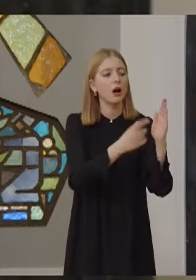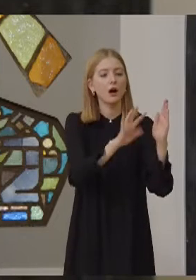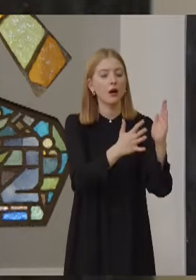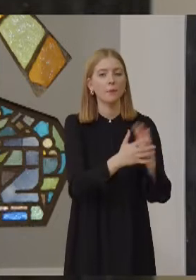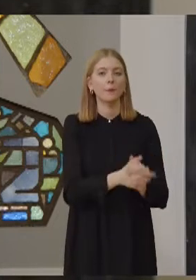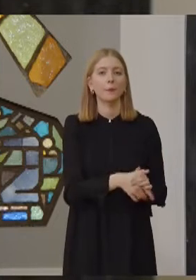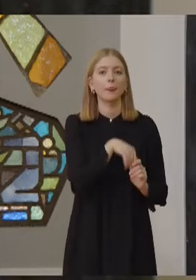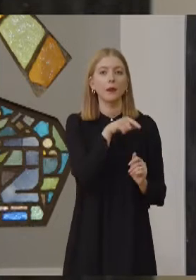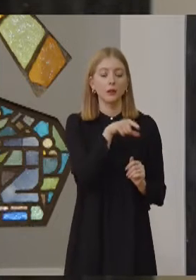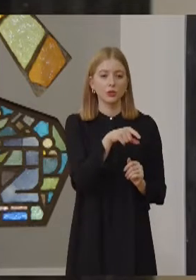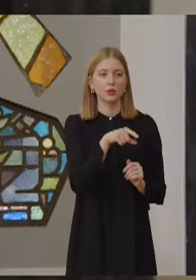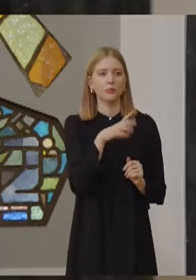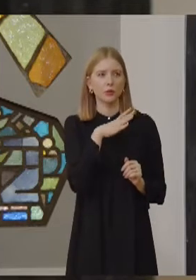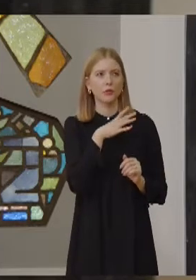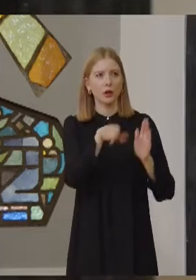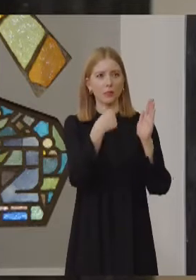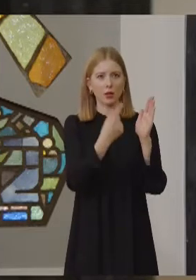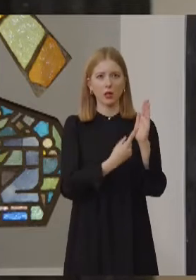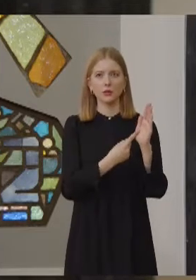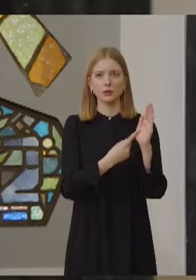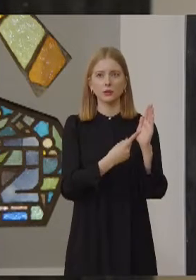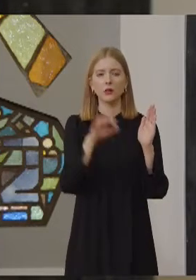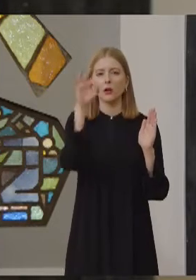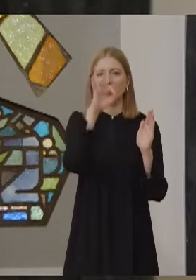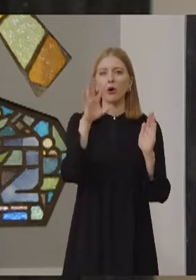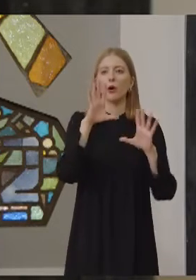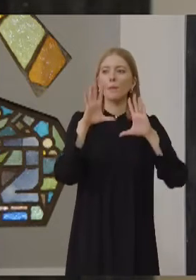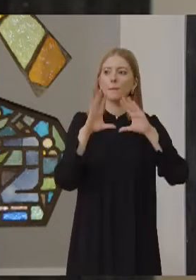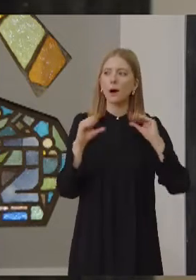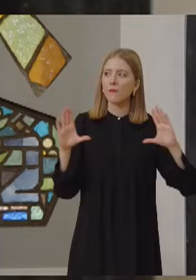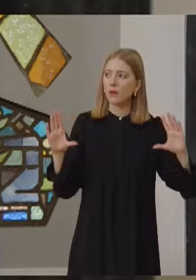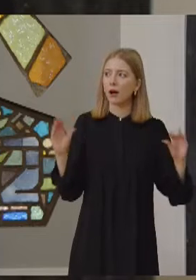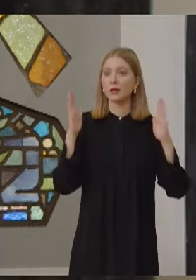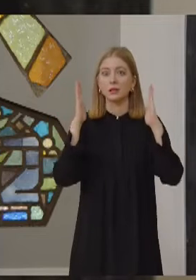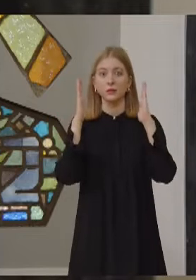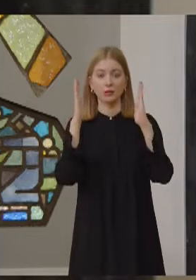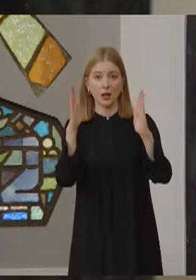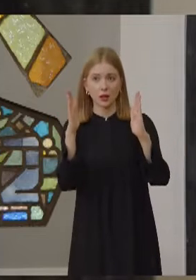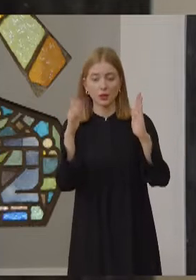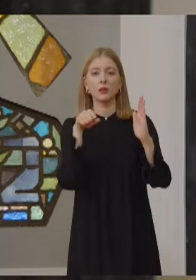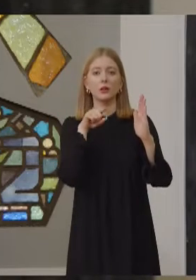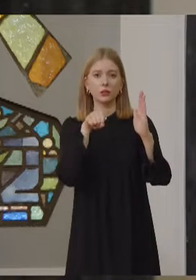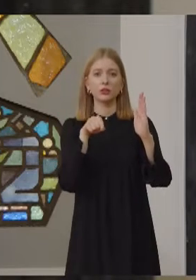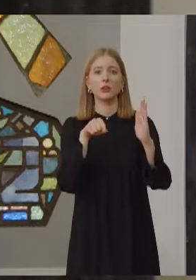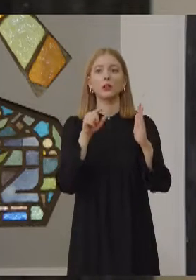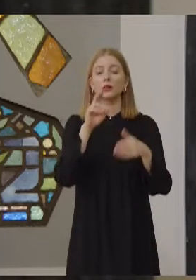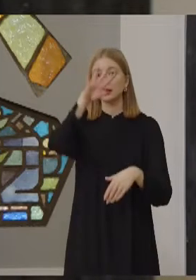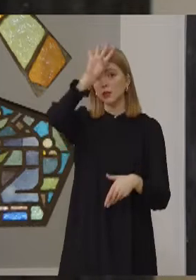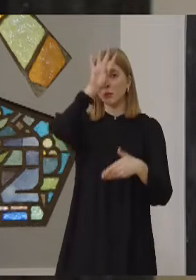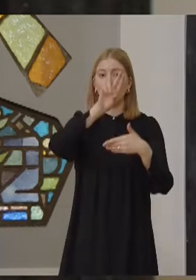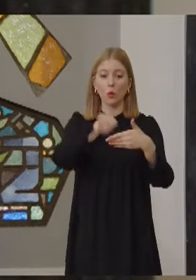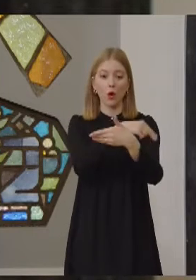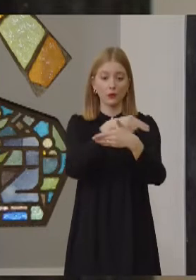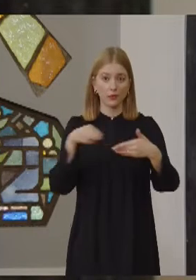Victoria Čmilytė Nielsen, Speaker of the Seimas, was asked about the Istanbul Convention. The question was as follows: is it possible that